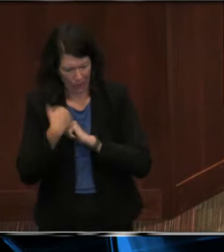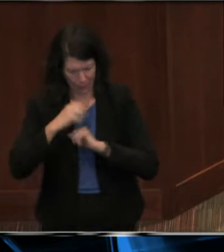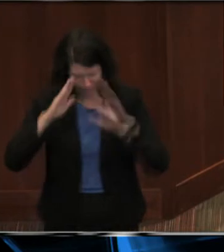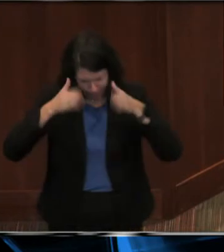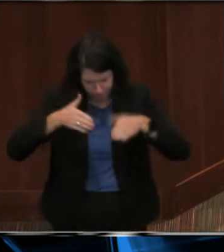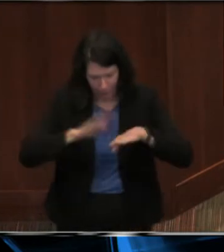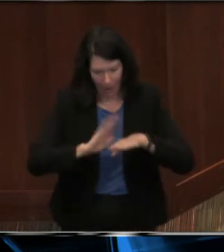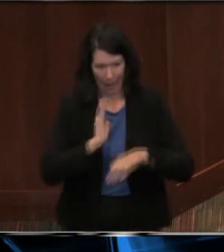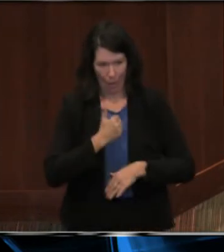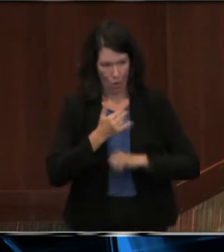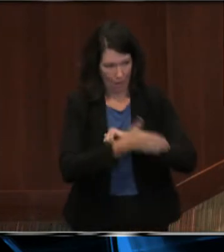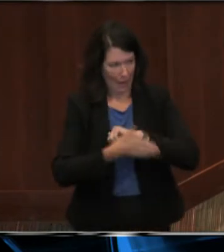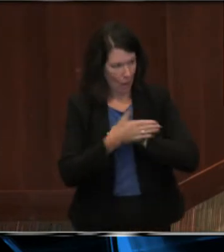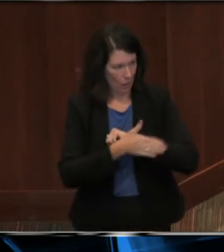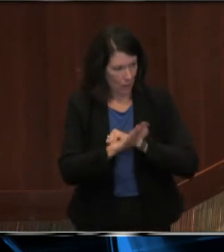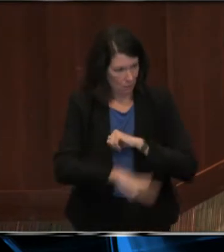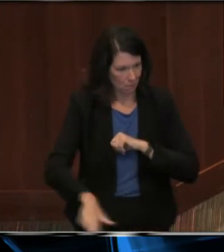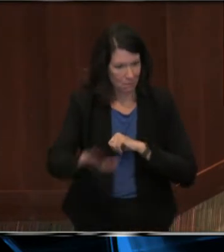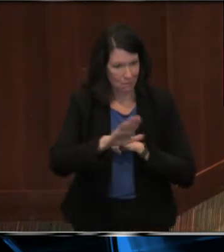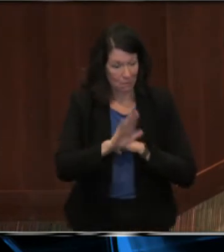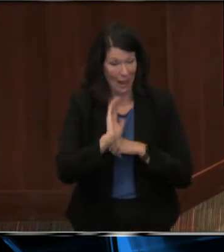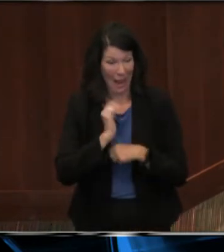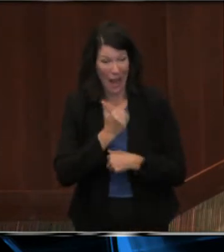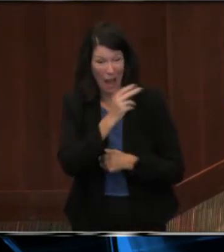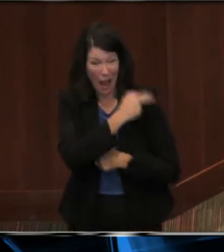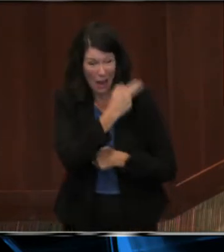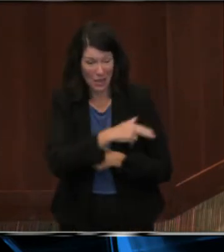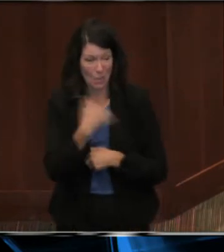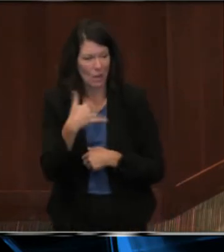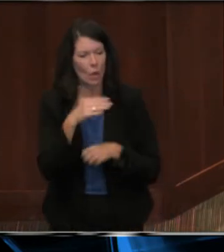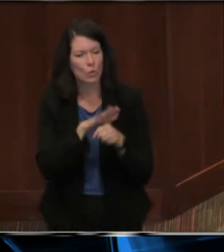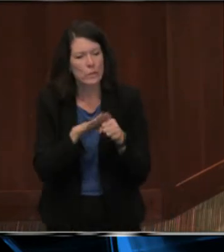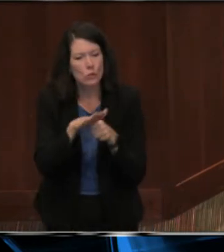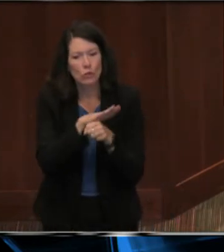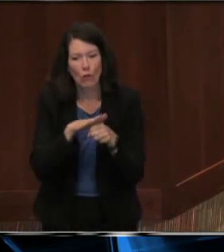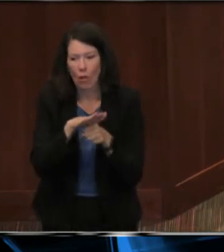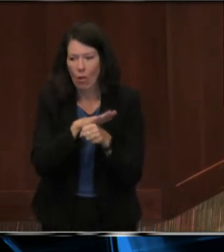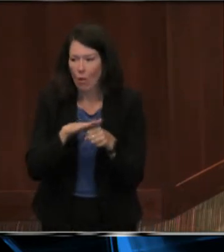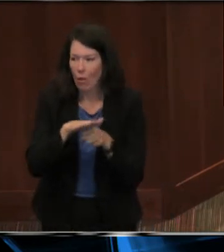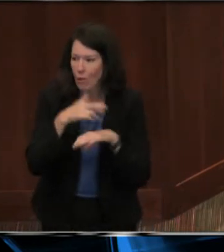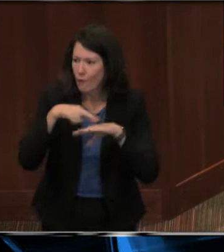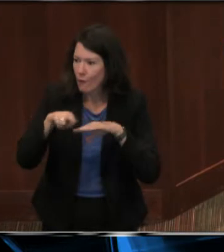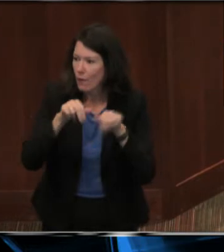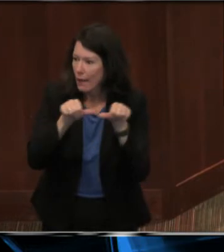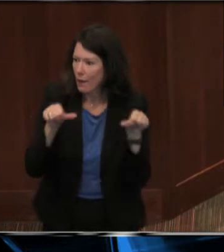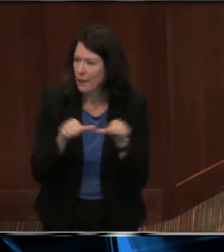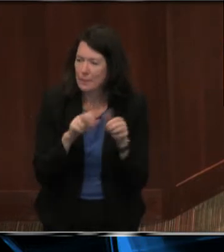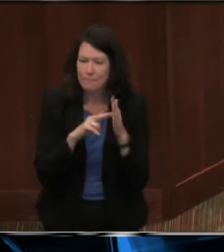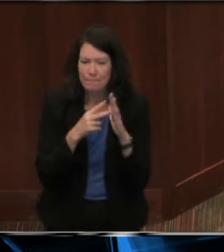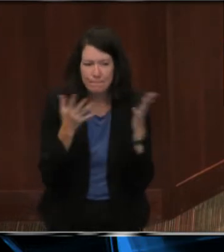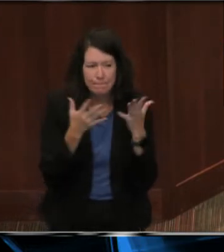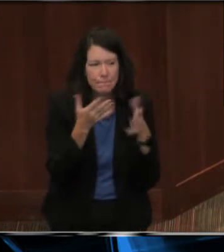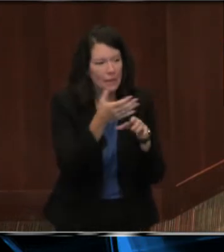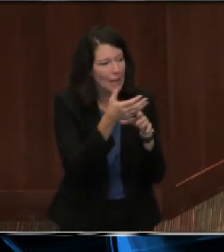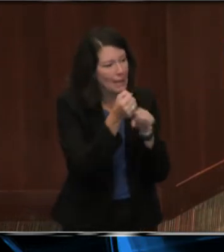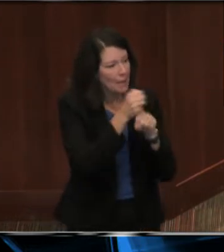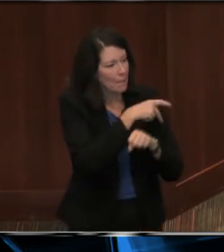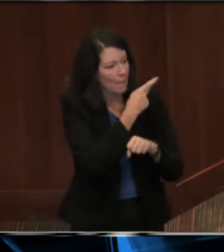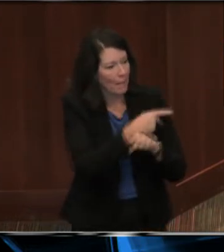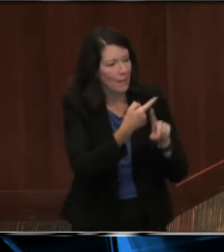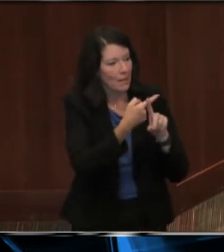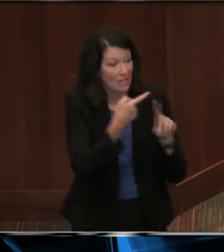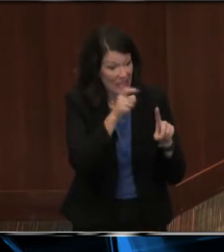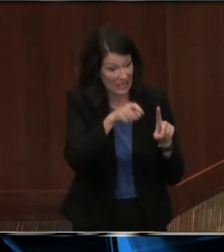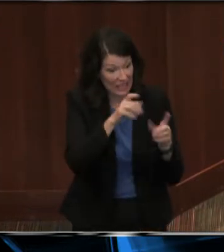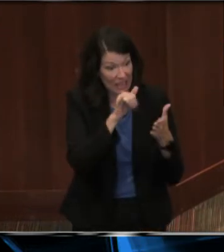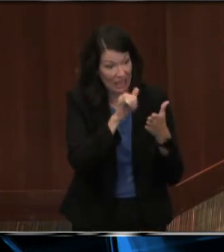at our El Paso County residents. Our hospitals are regional referral areas. So they receive patients who are needing